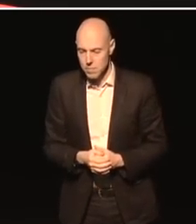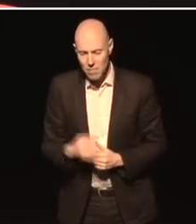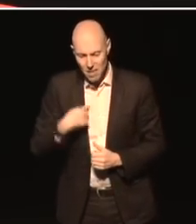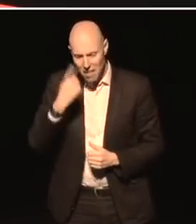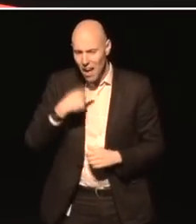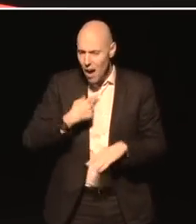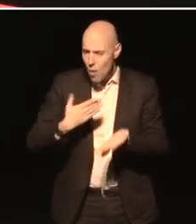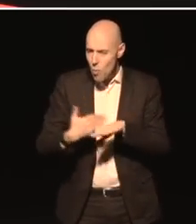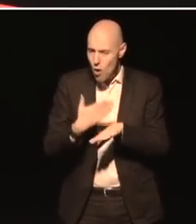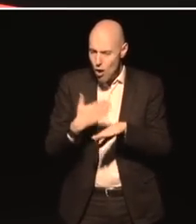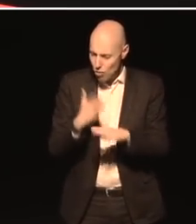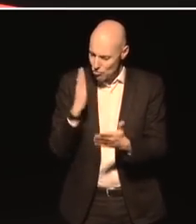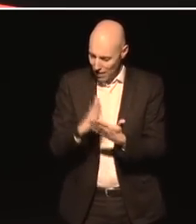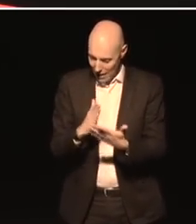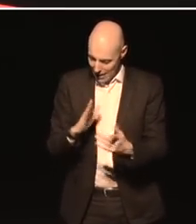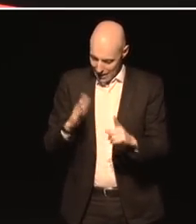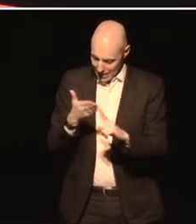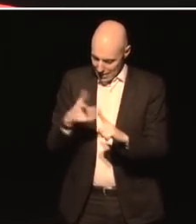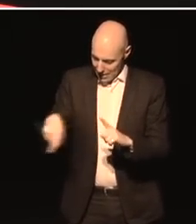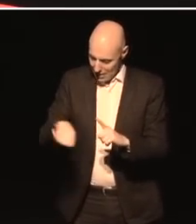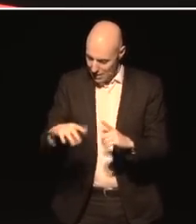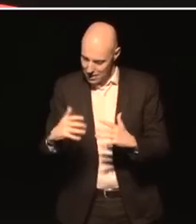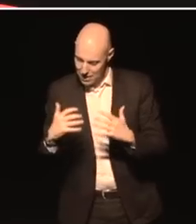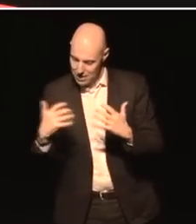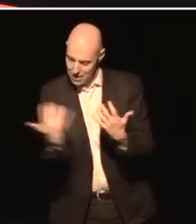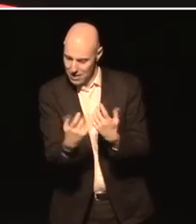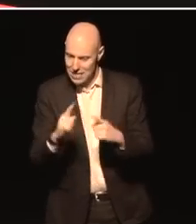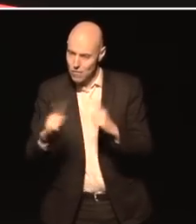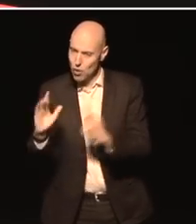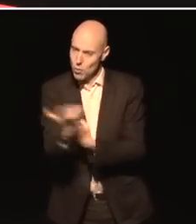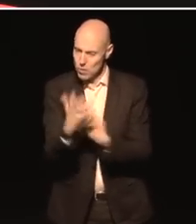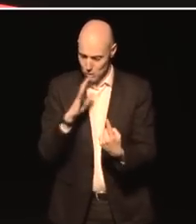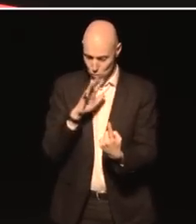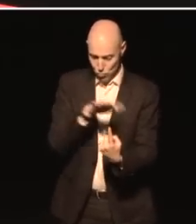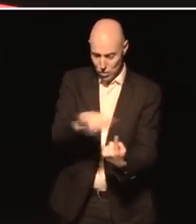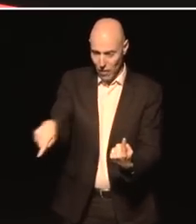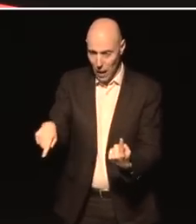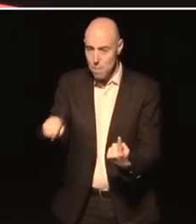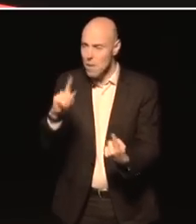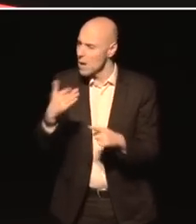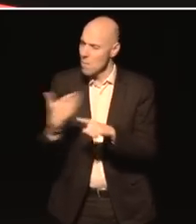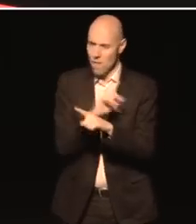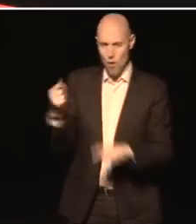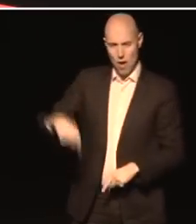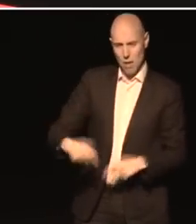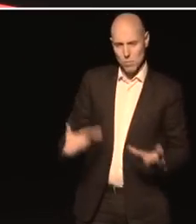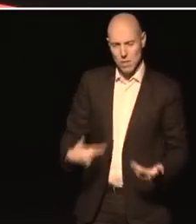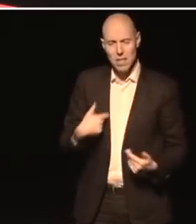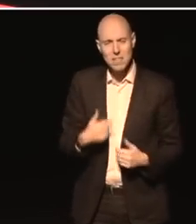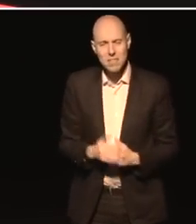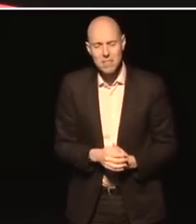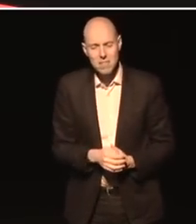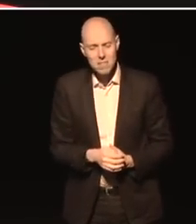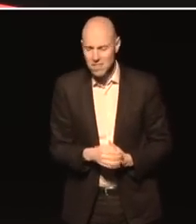about reaching communities, and one of the thoughts that I was having before this session was,